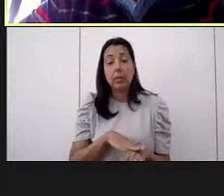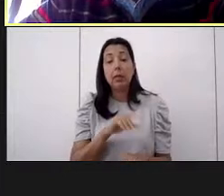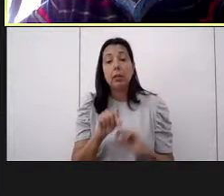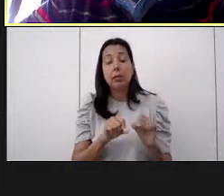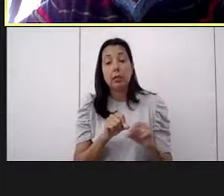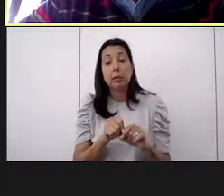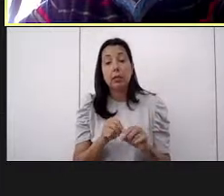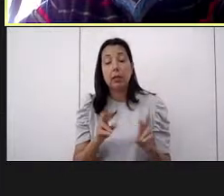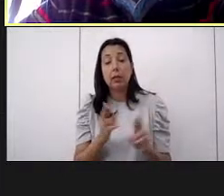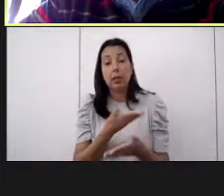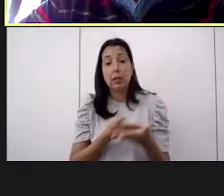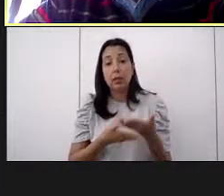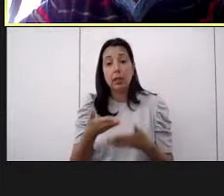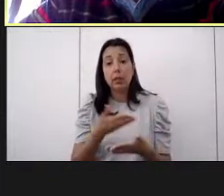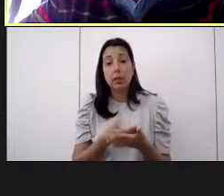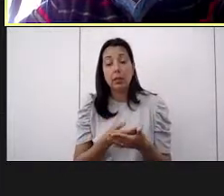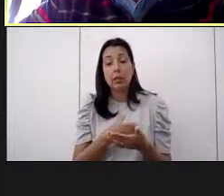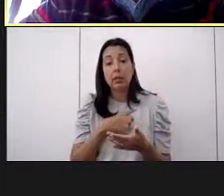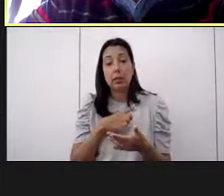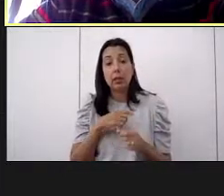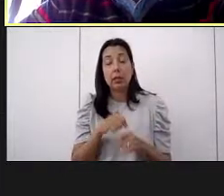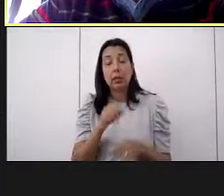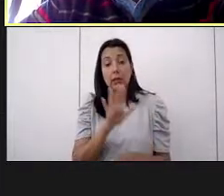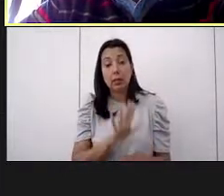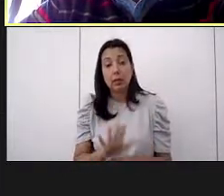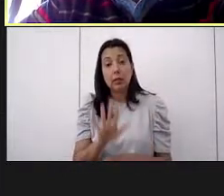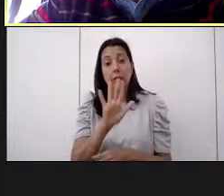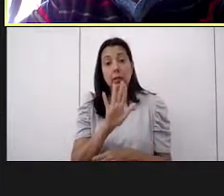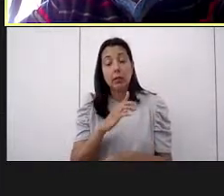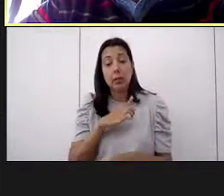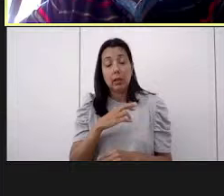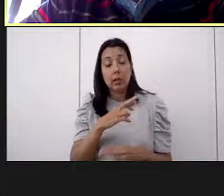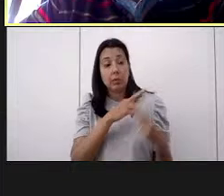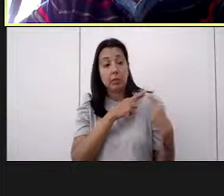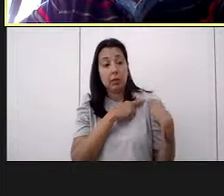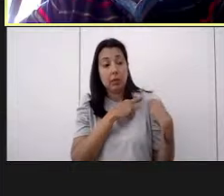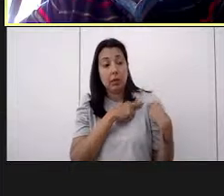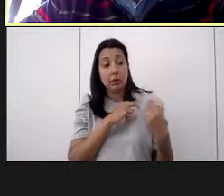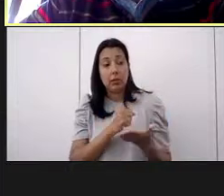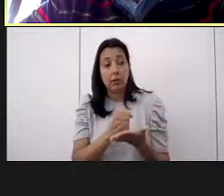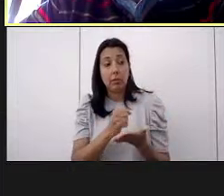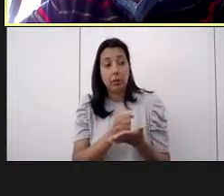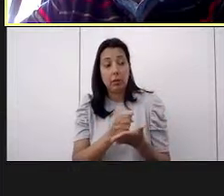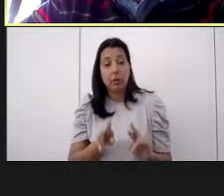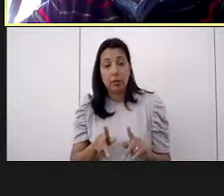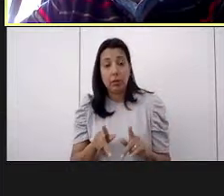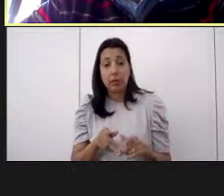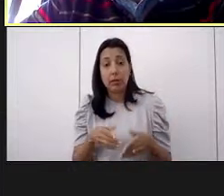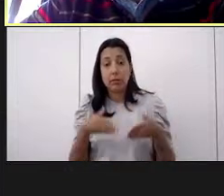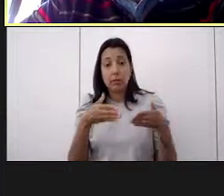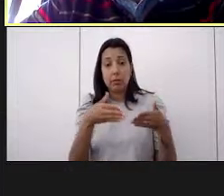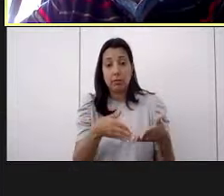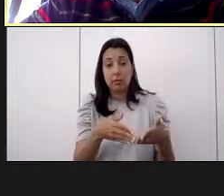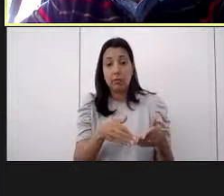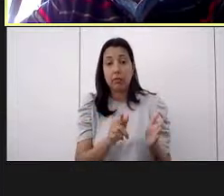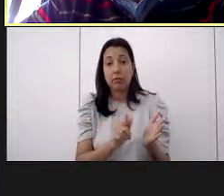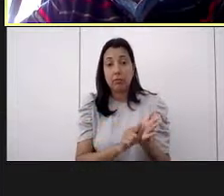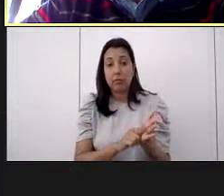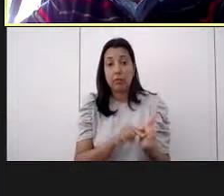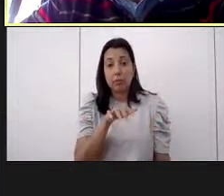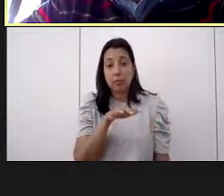As a matter of fact, policy-making processes involve a growing variety of social actors, including a lawyer and